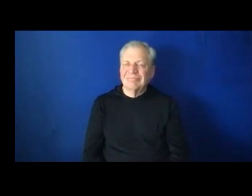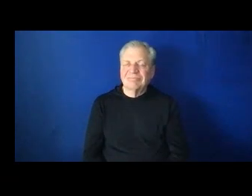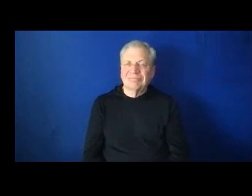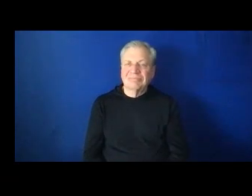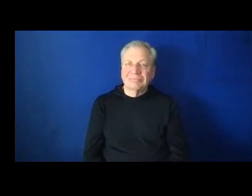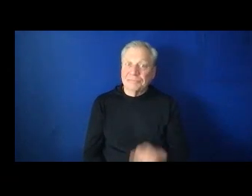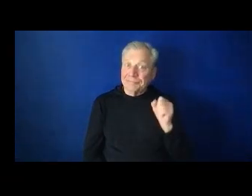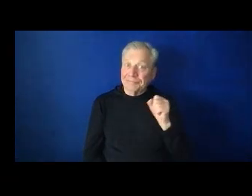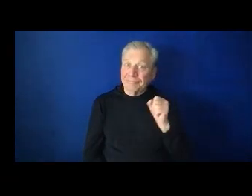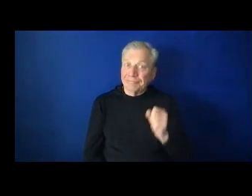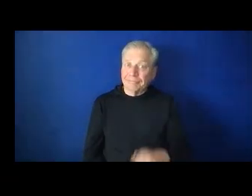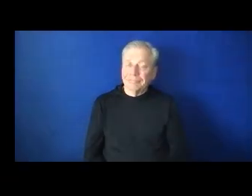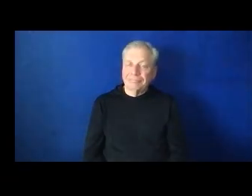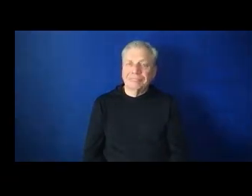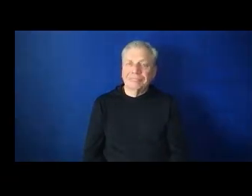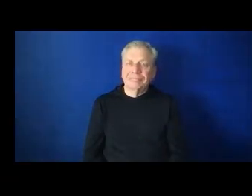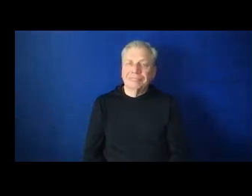Yeah.